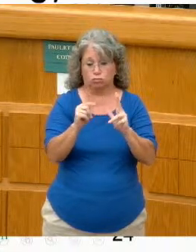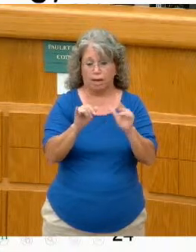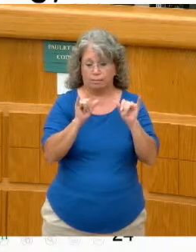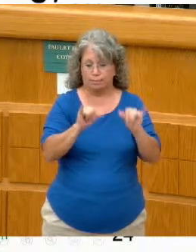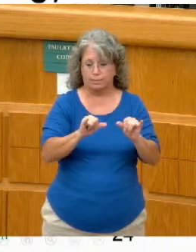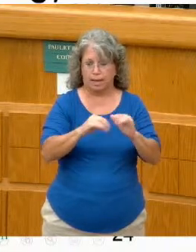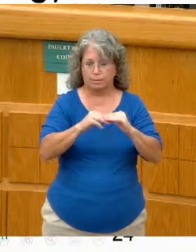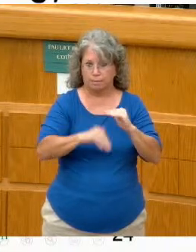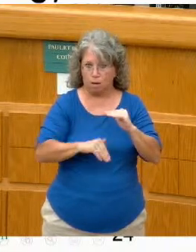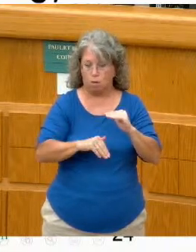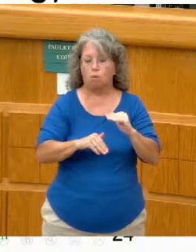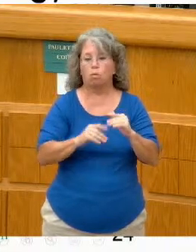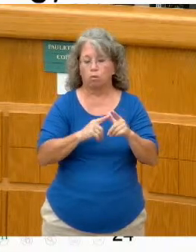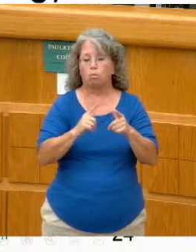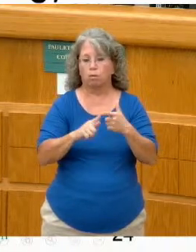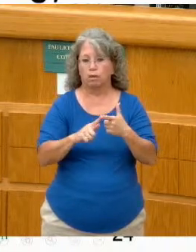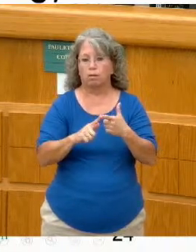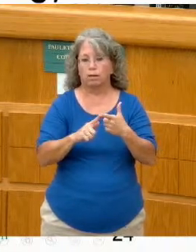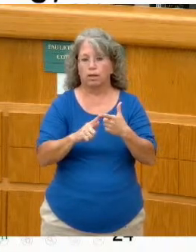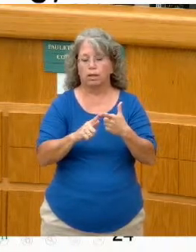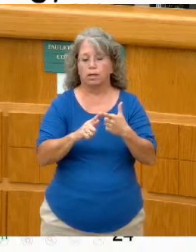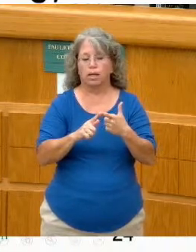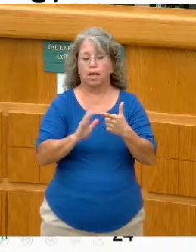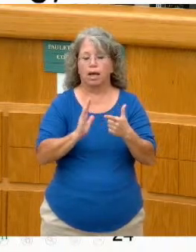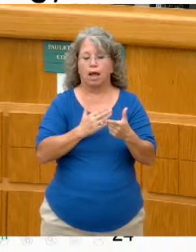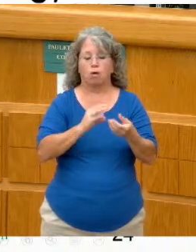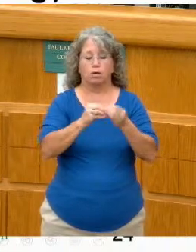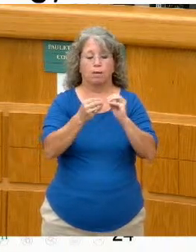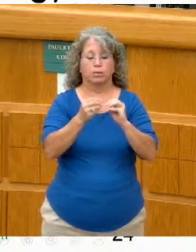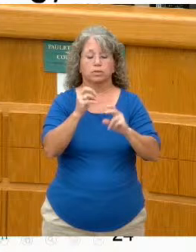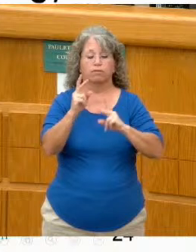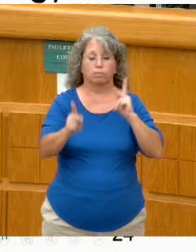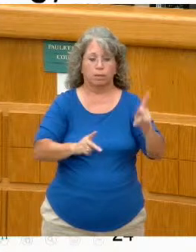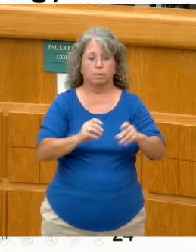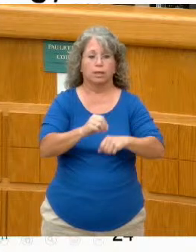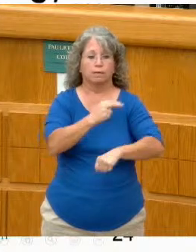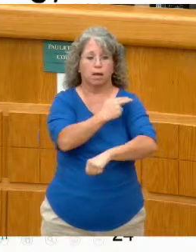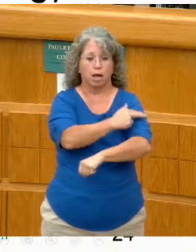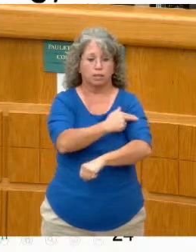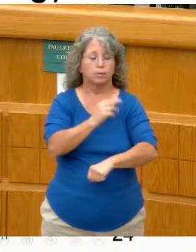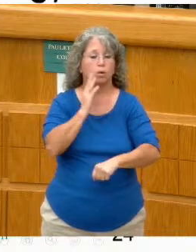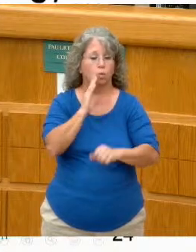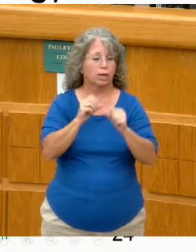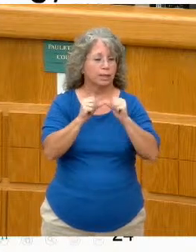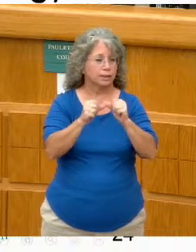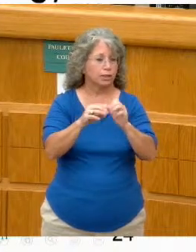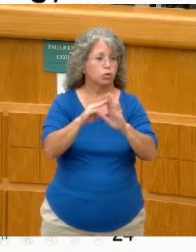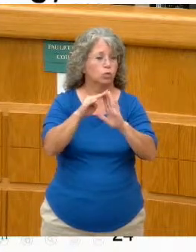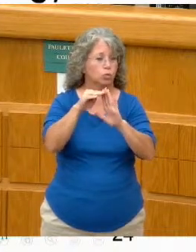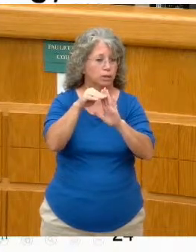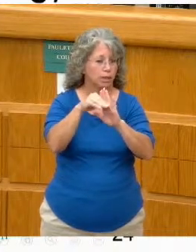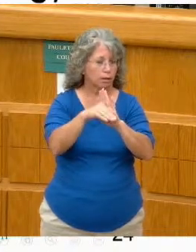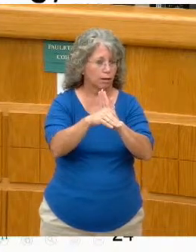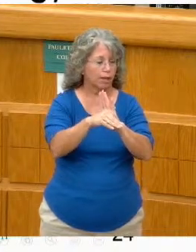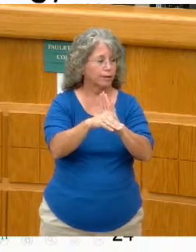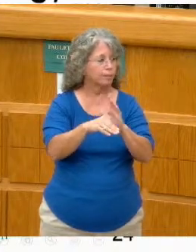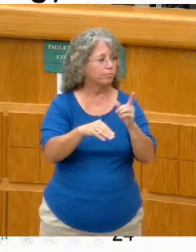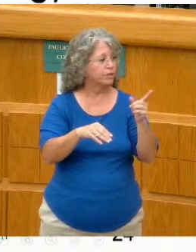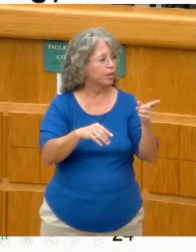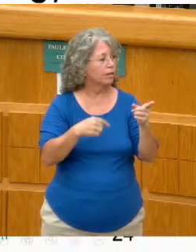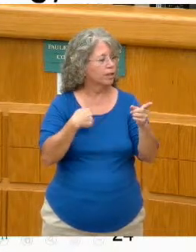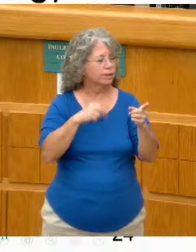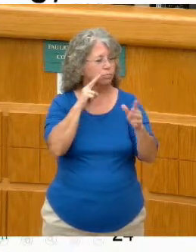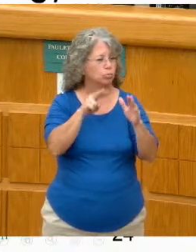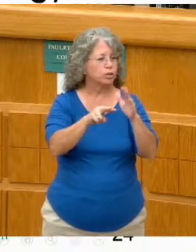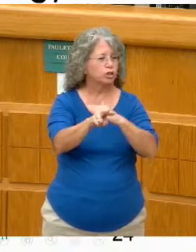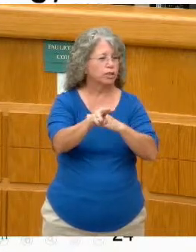of hospitalizations will continue to decline along this progression. And this goes out to about 2 weeks in the future from today.